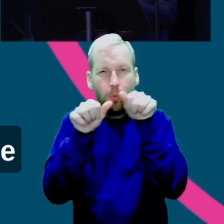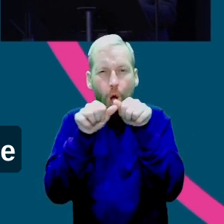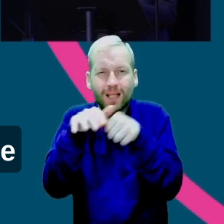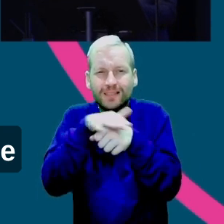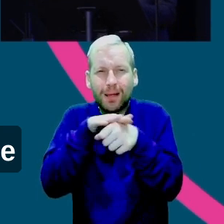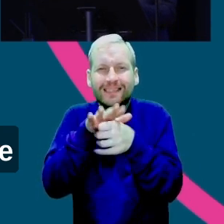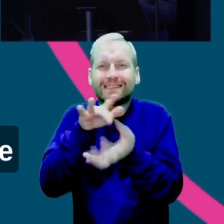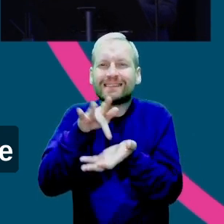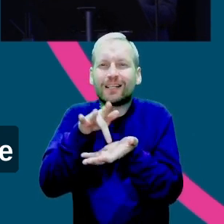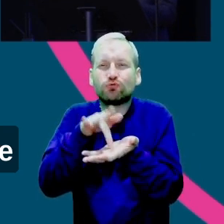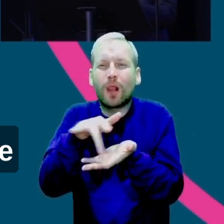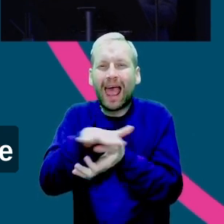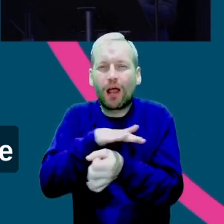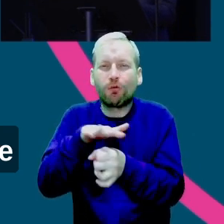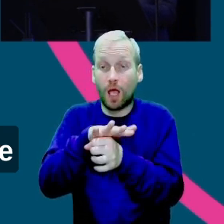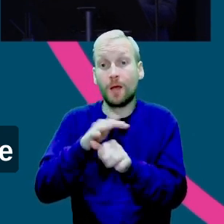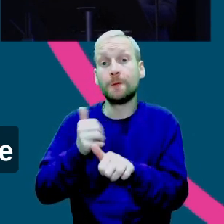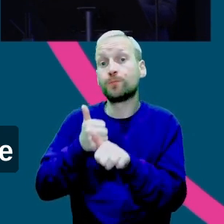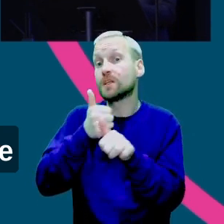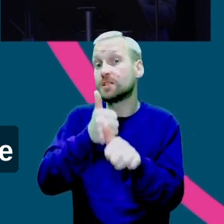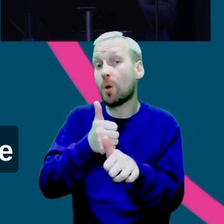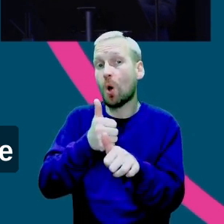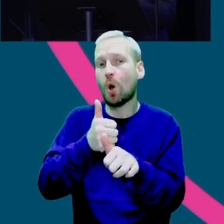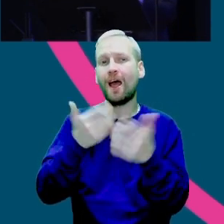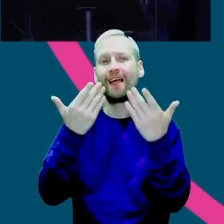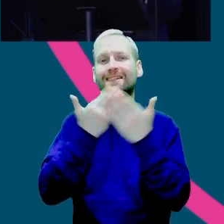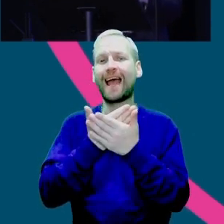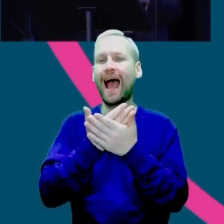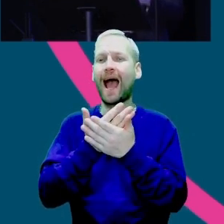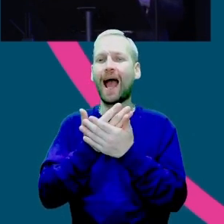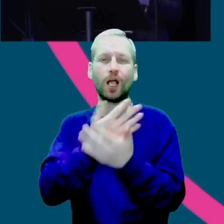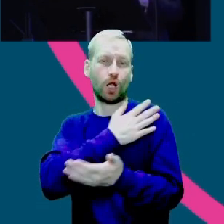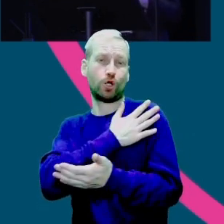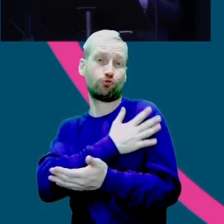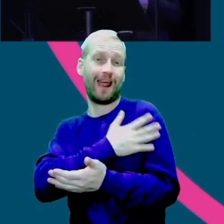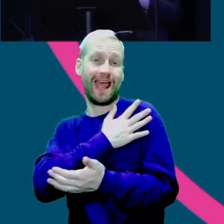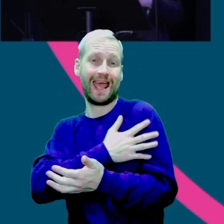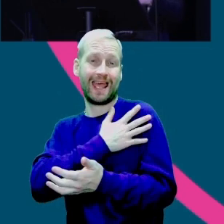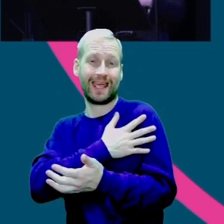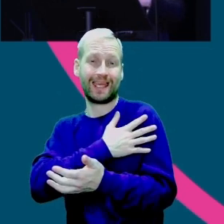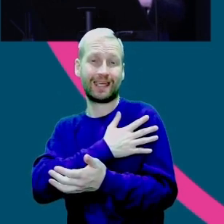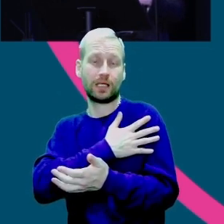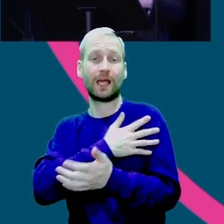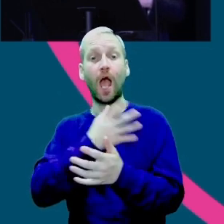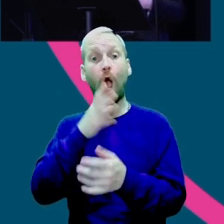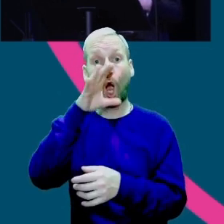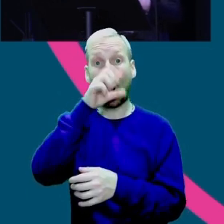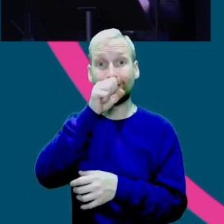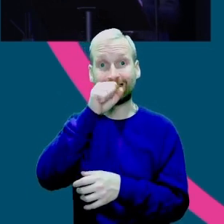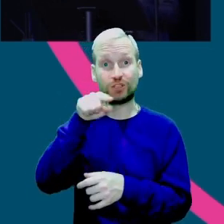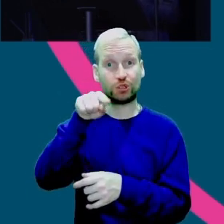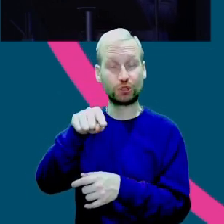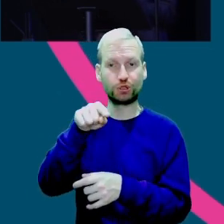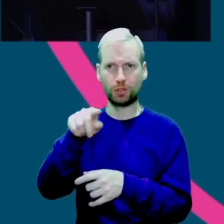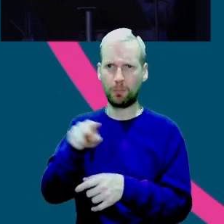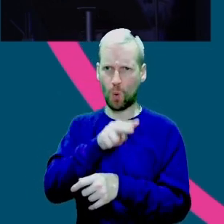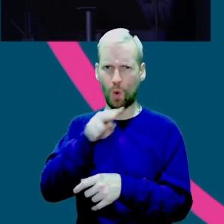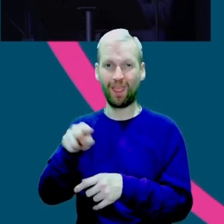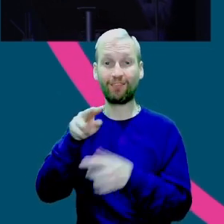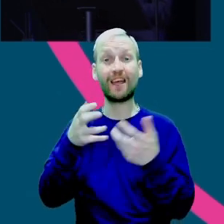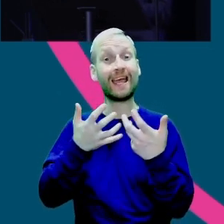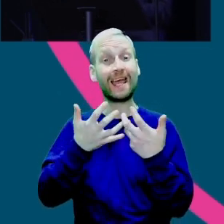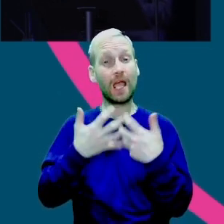there, and more support facilities, the sort of darker grey and the orangey bits, more support facilities behind there. We've got